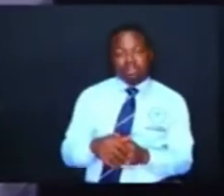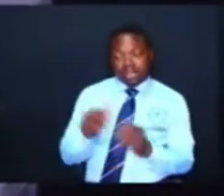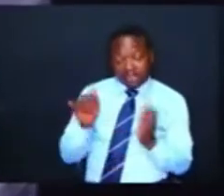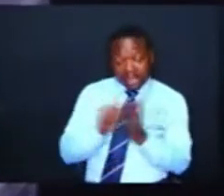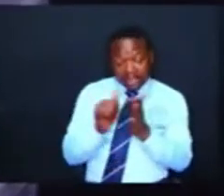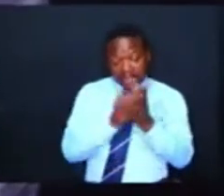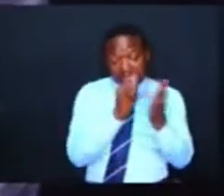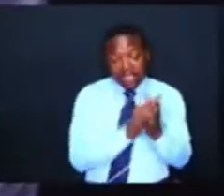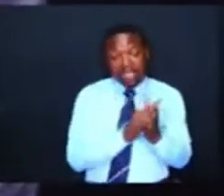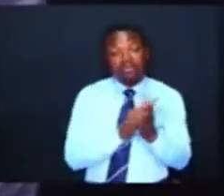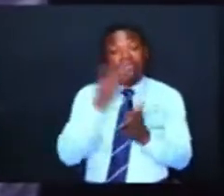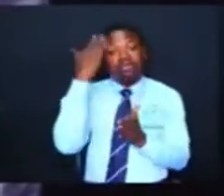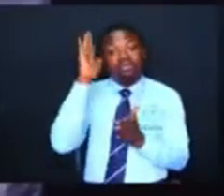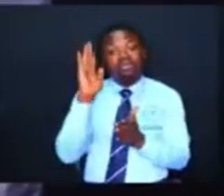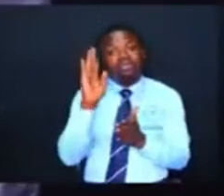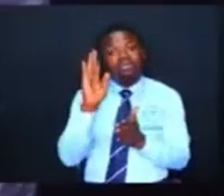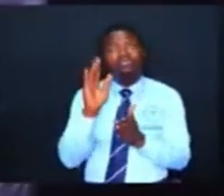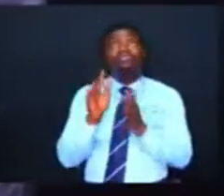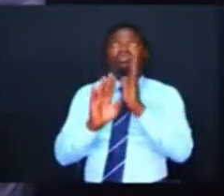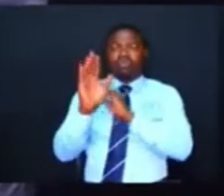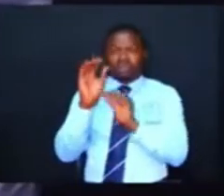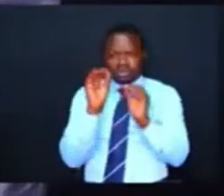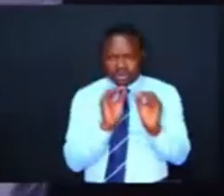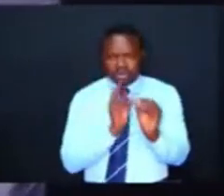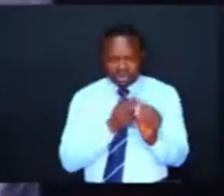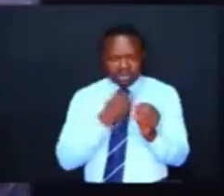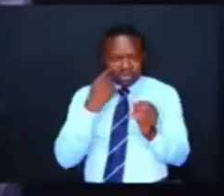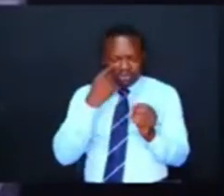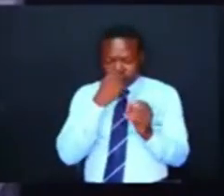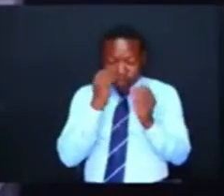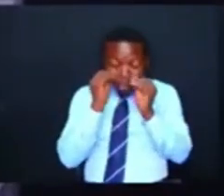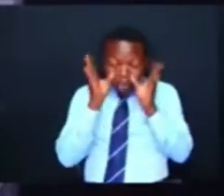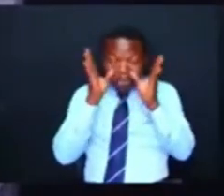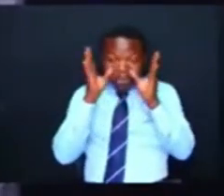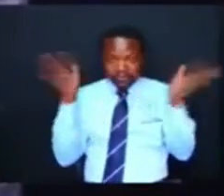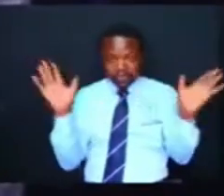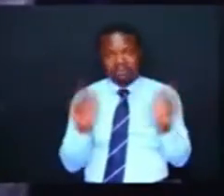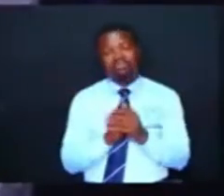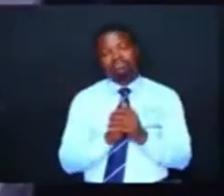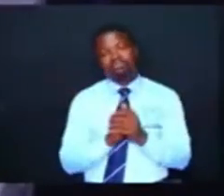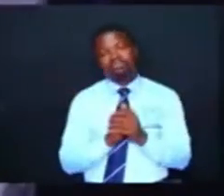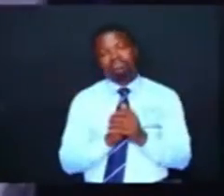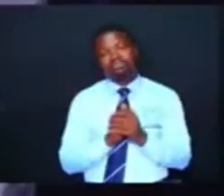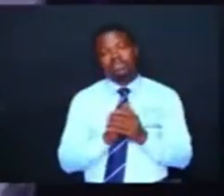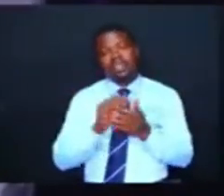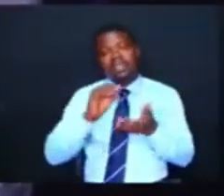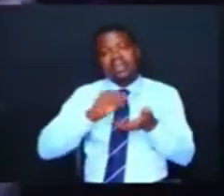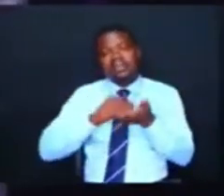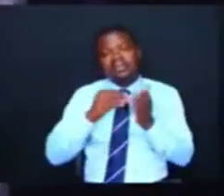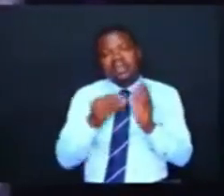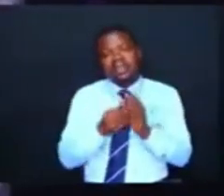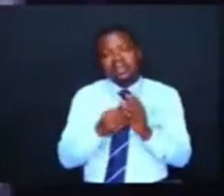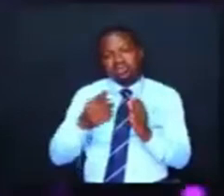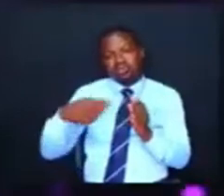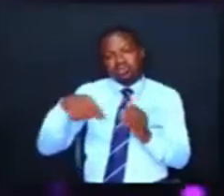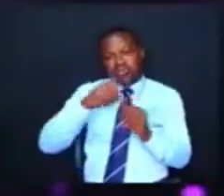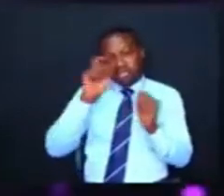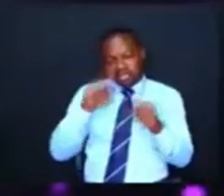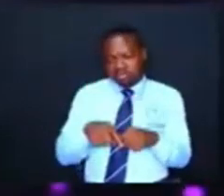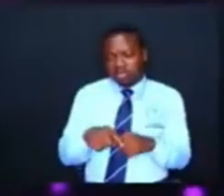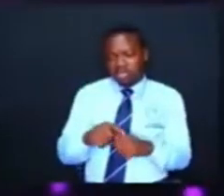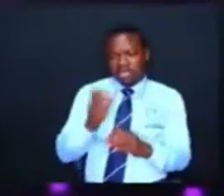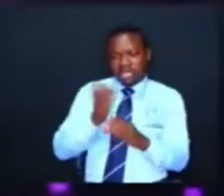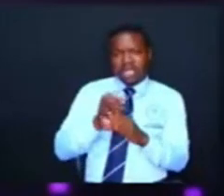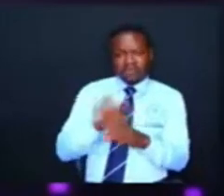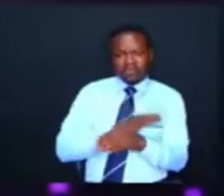his devices. Now you don't have to give the enemy any space because he will